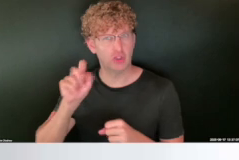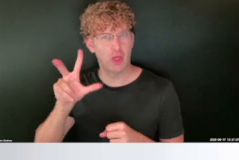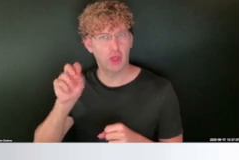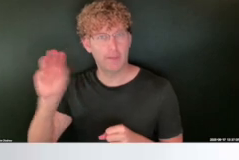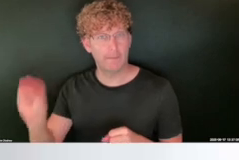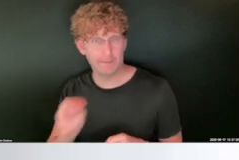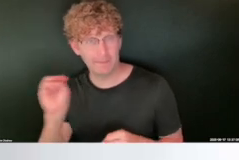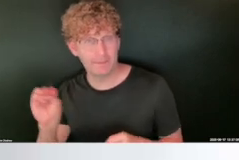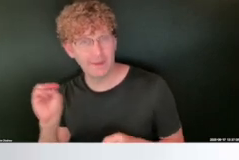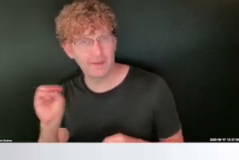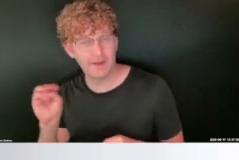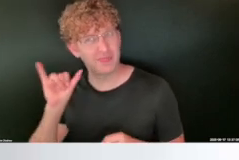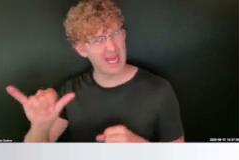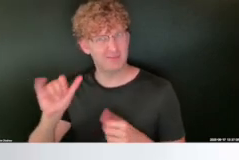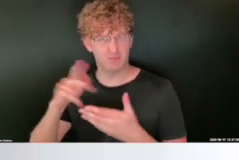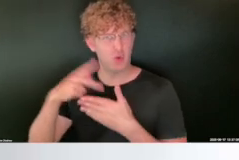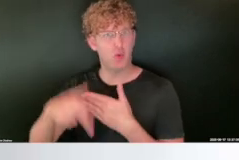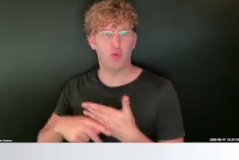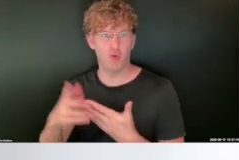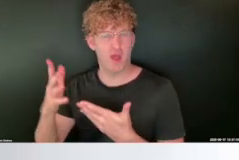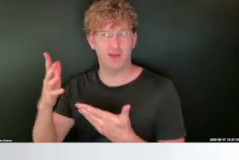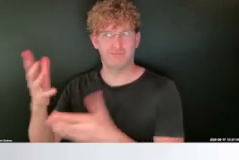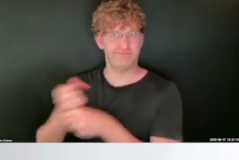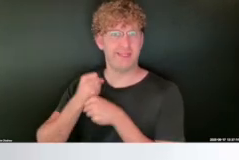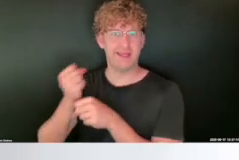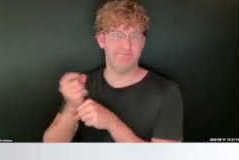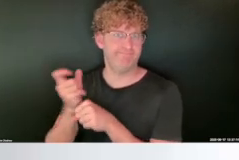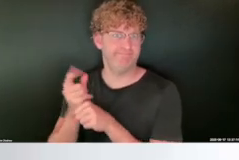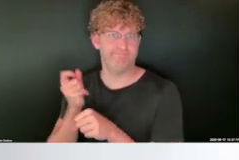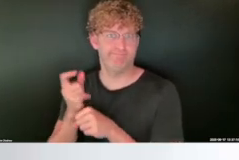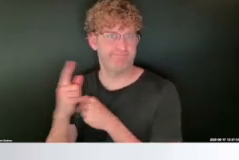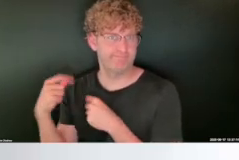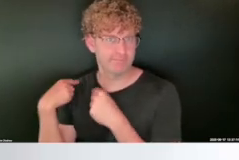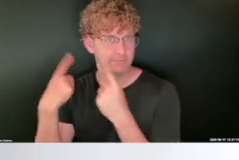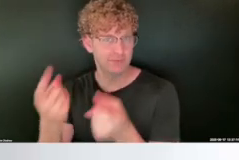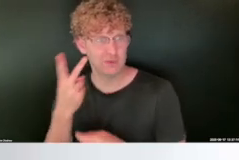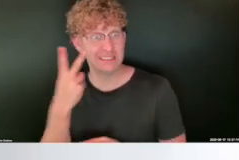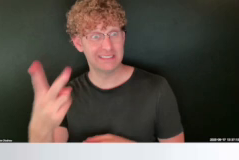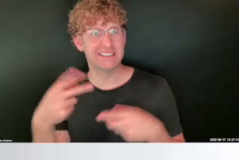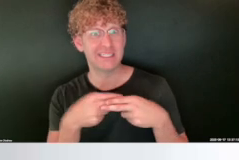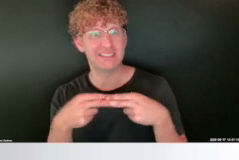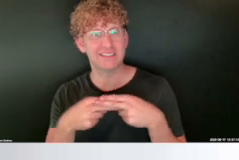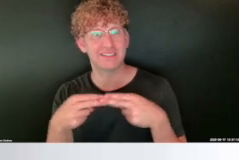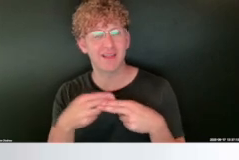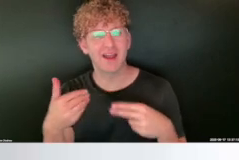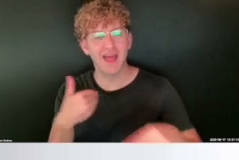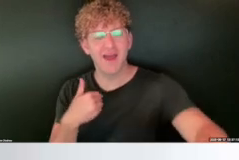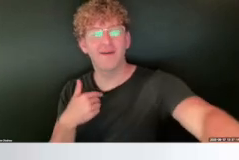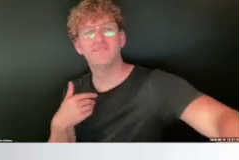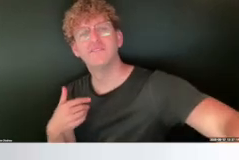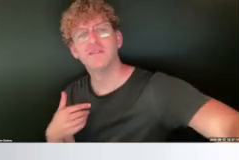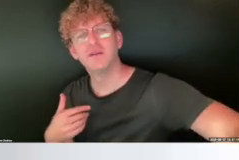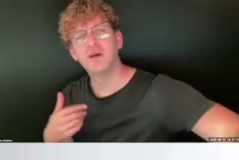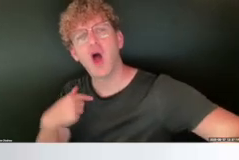for a number of years. And also you can see on this slide, there are a number of other programs that are administered by the different